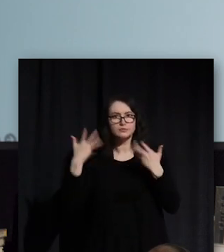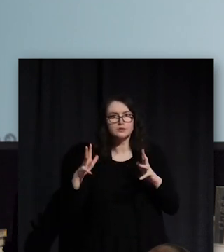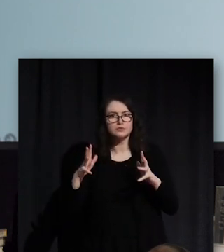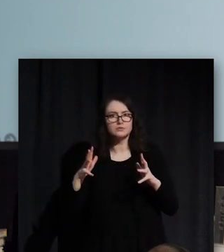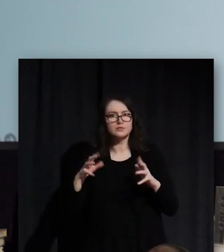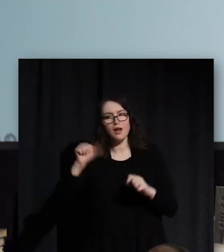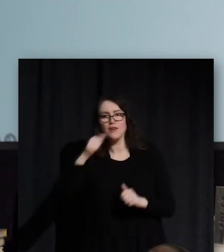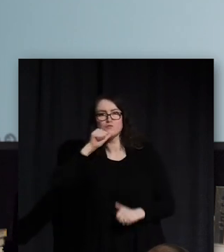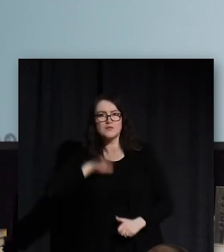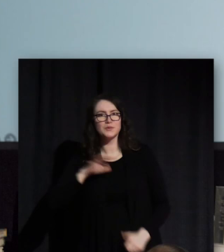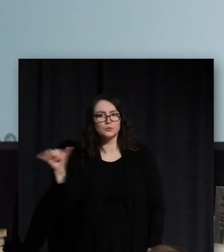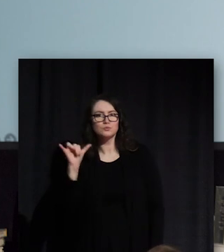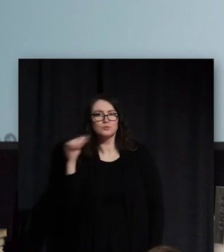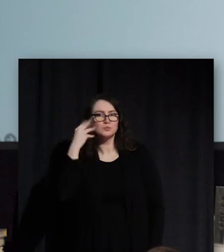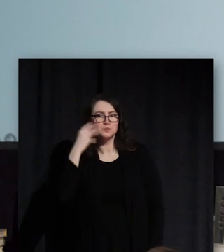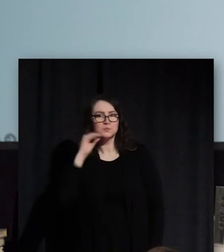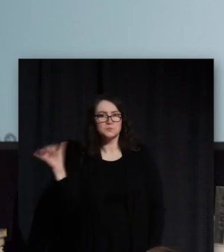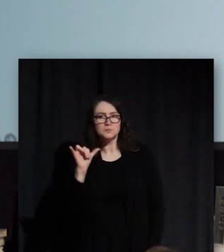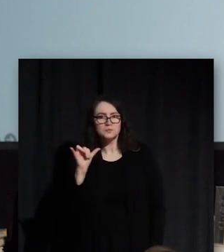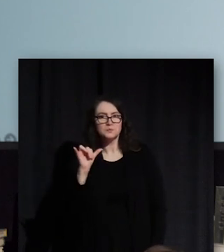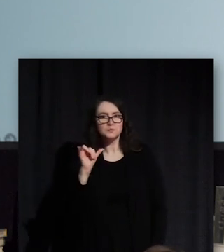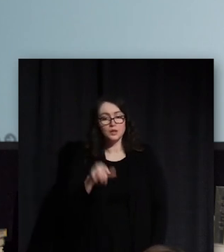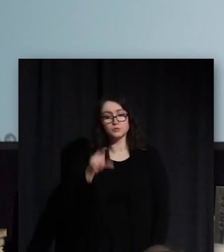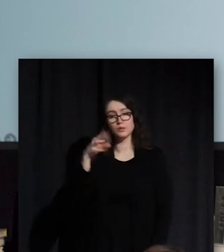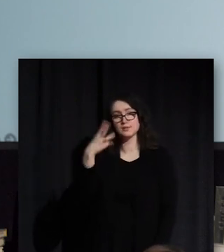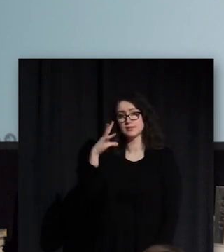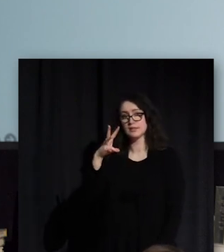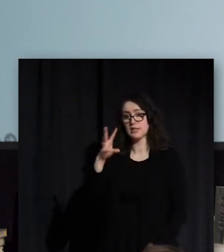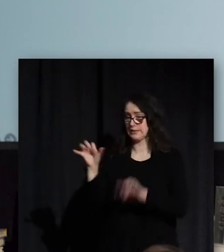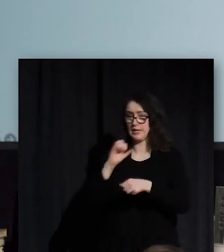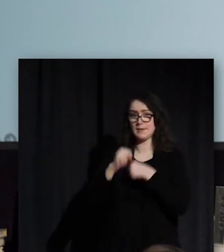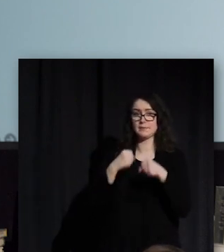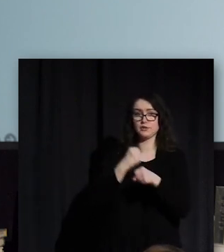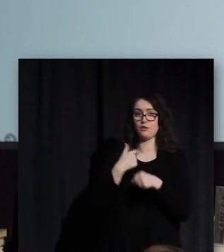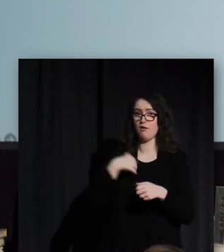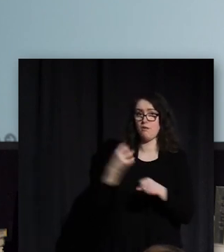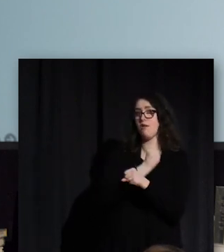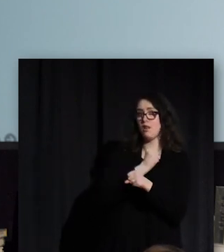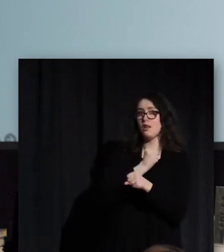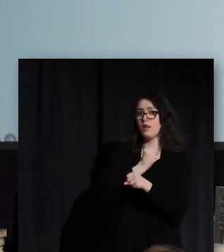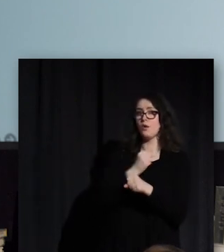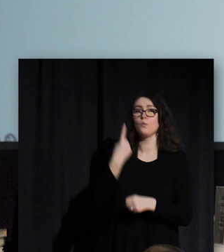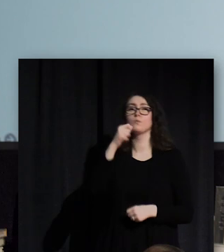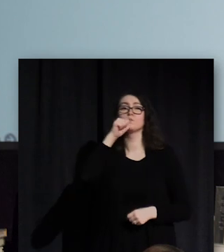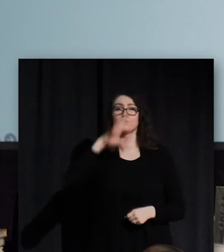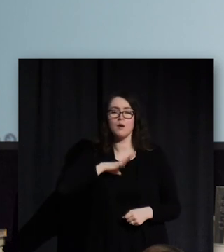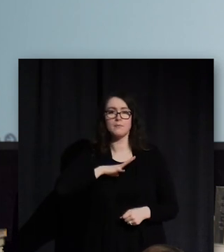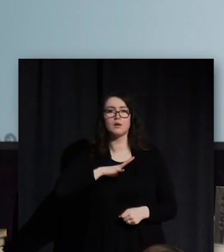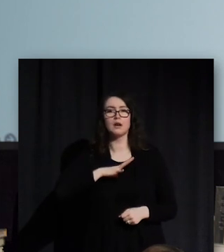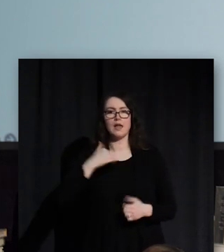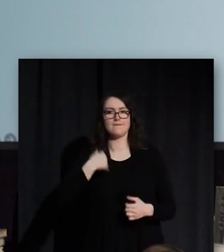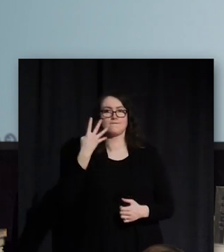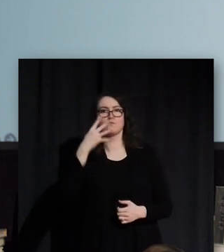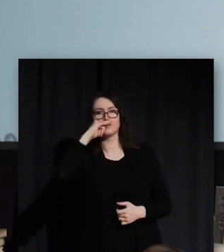one. In 2016, the same year that I won the Trans Am, Sarah Cooper, a mother of four, won the race across